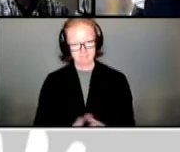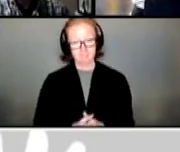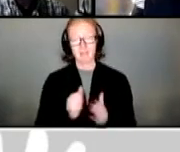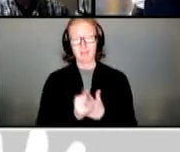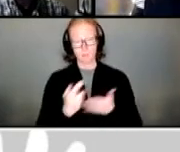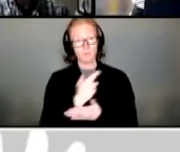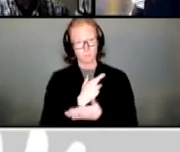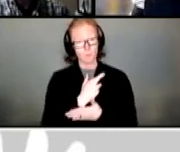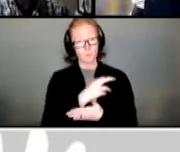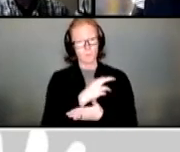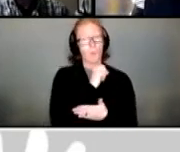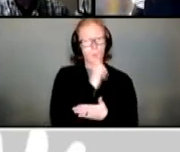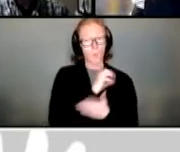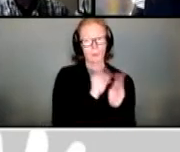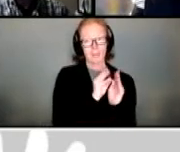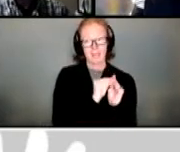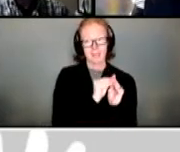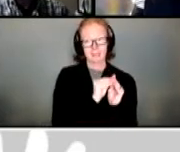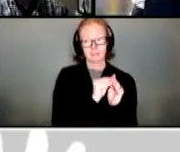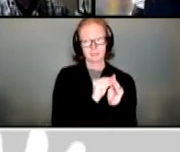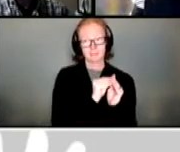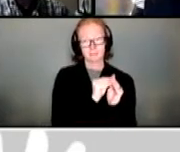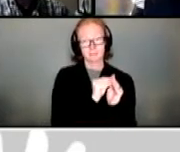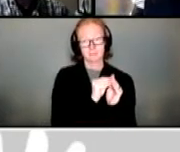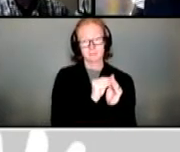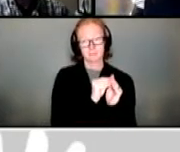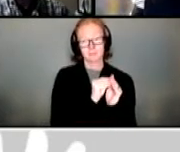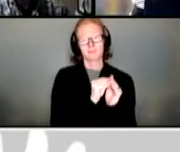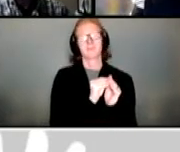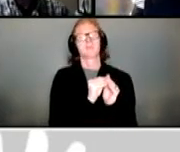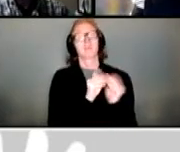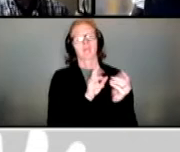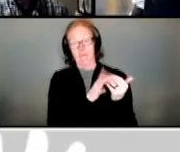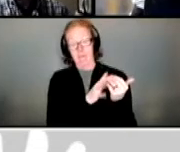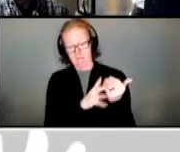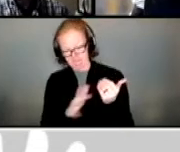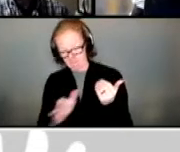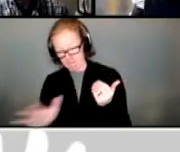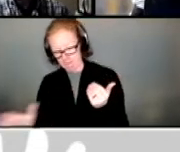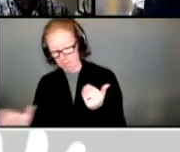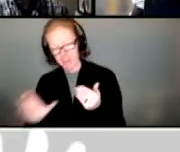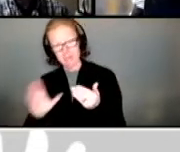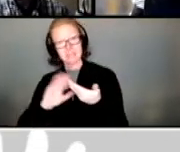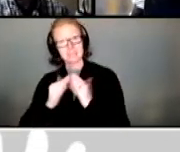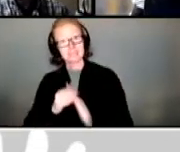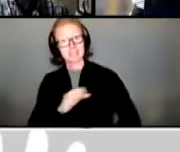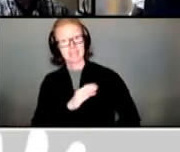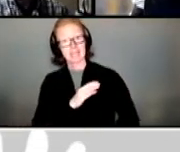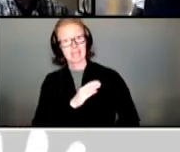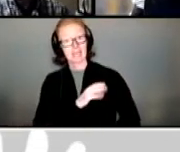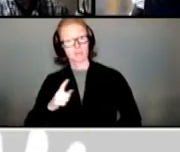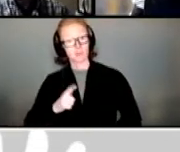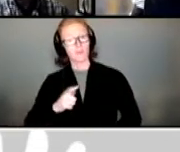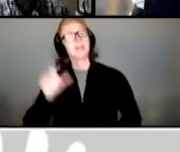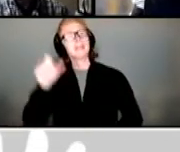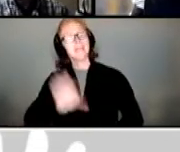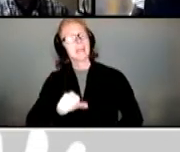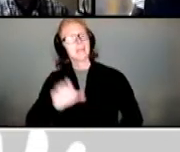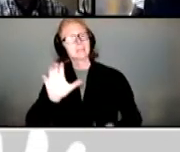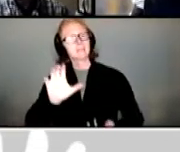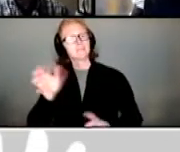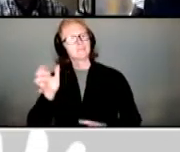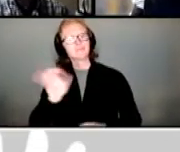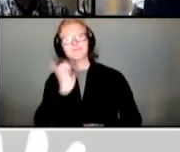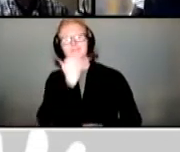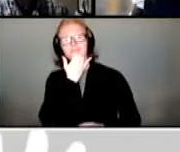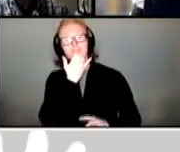old Citizen Oversight Board, went all the way to City Council. The City Council said, yes, there was a misconduct. There was